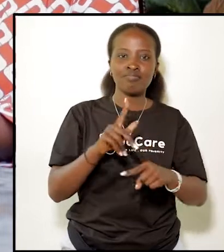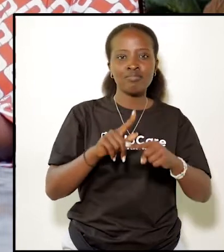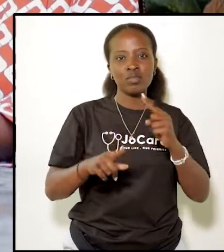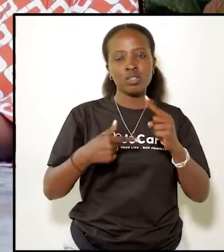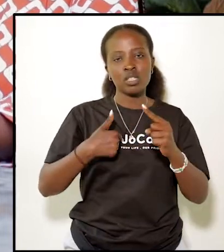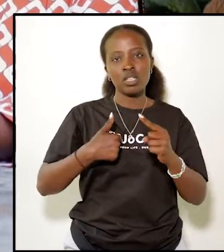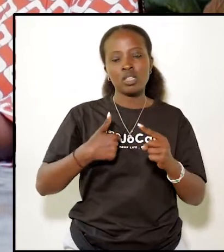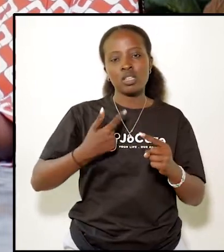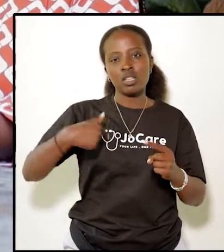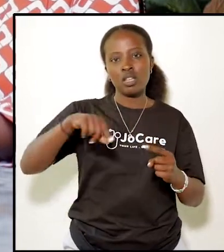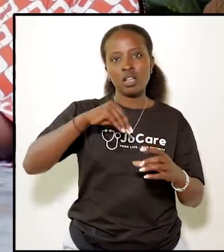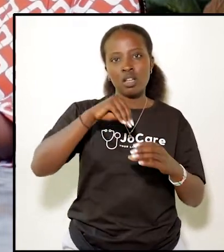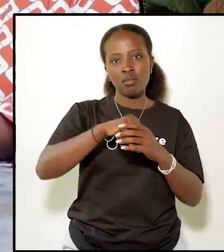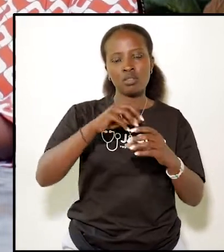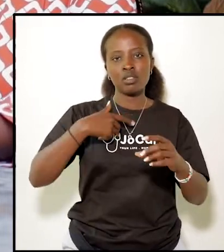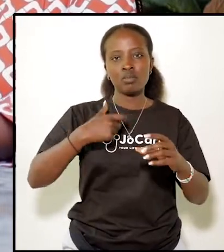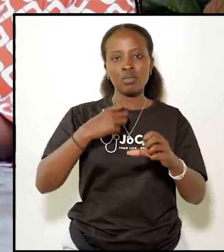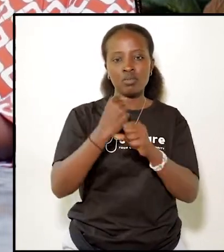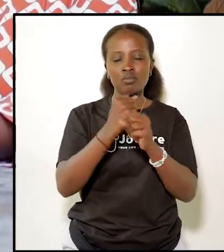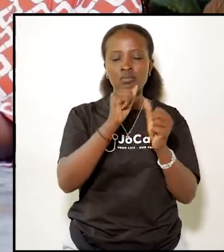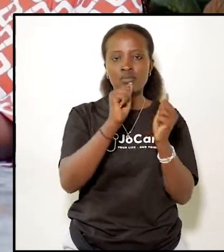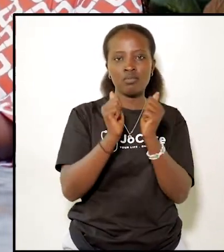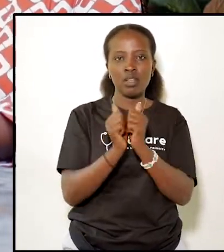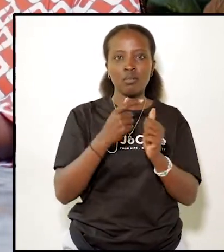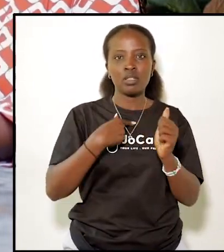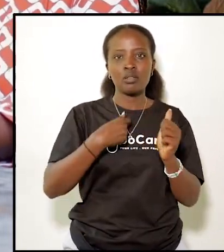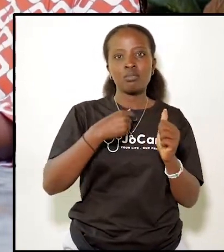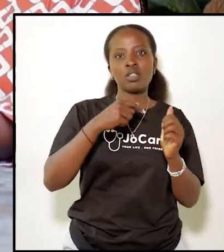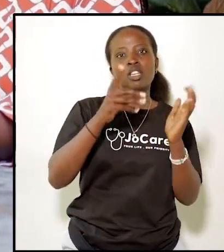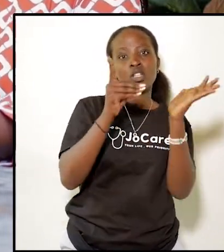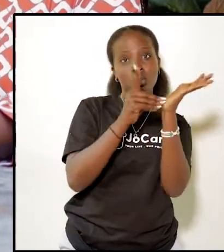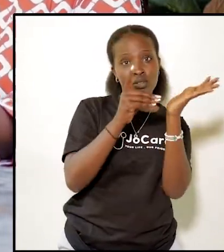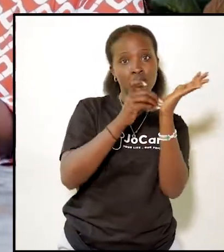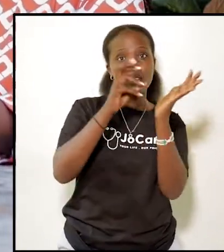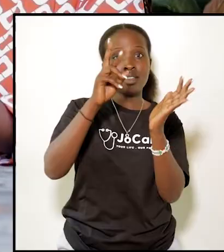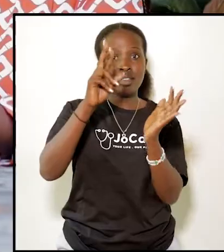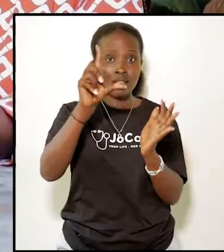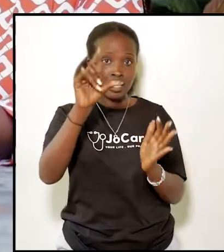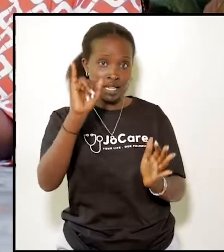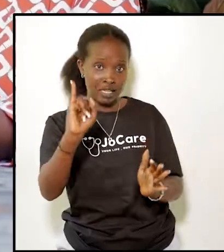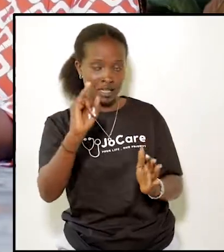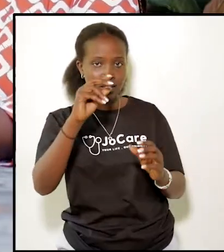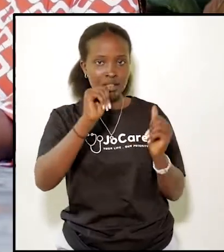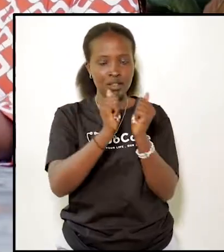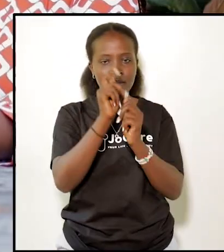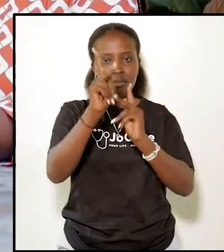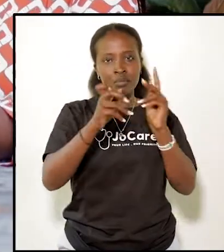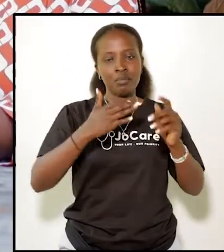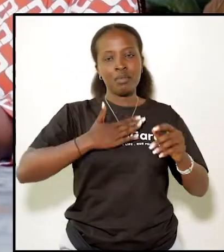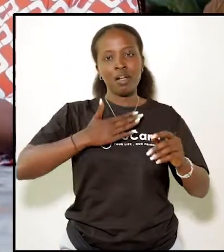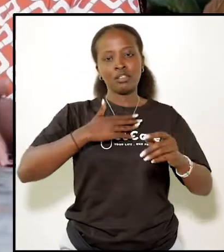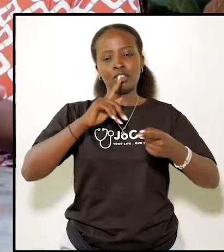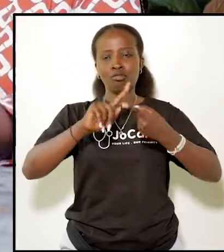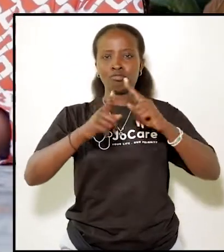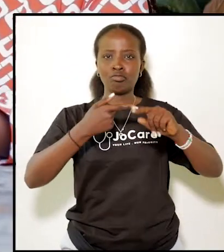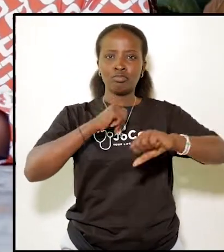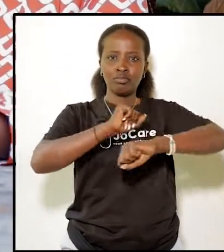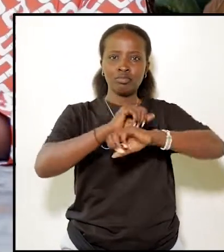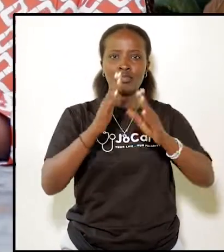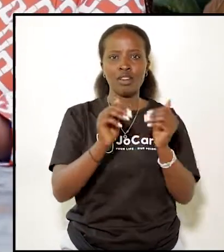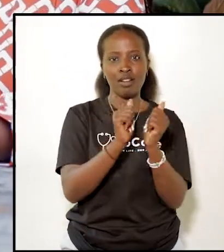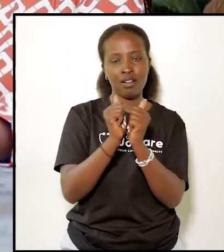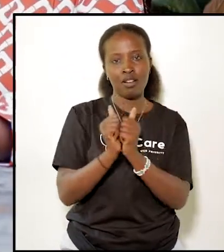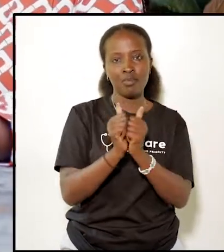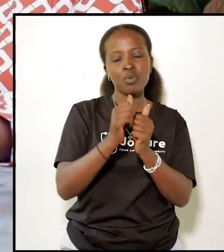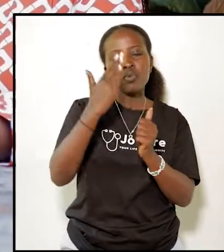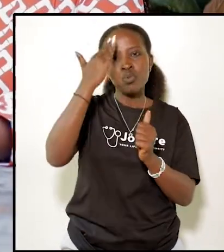you. I am commonly known as Dr. Ree by my colleagues and my